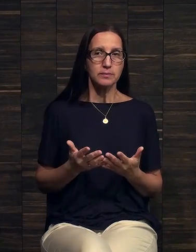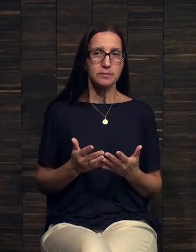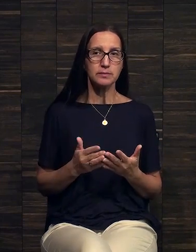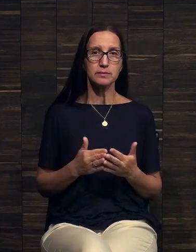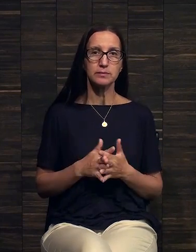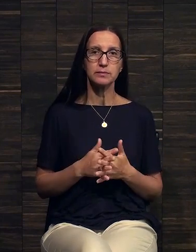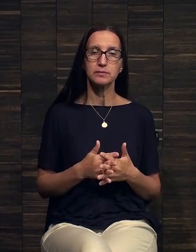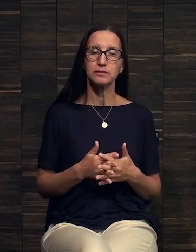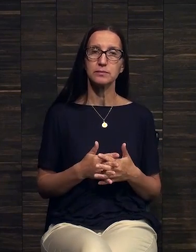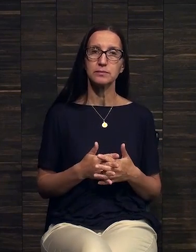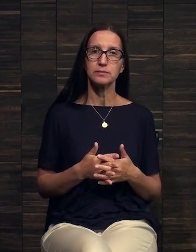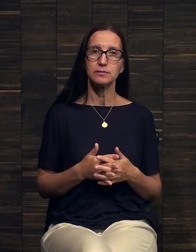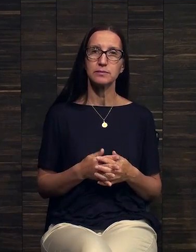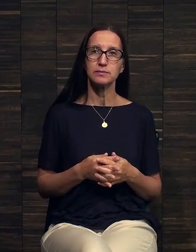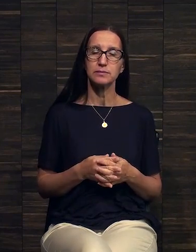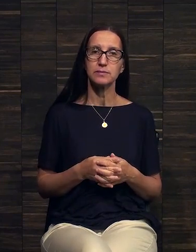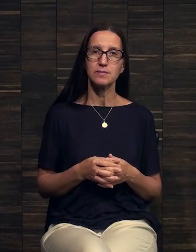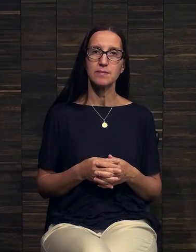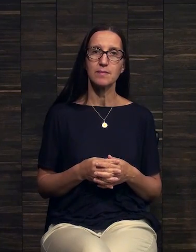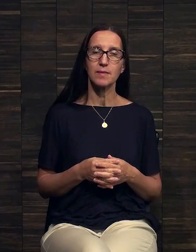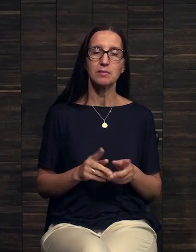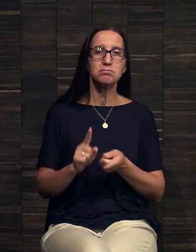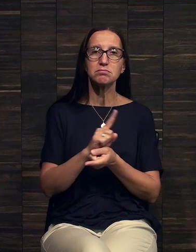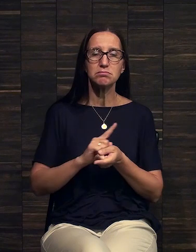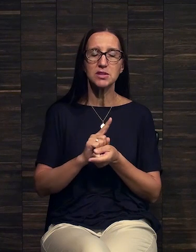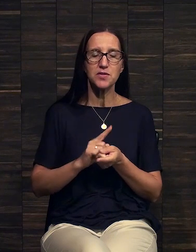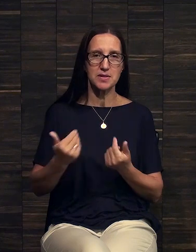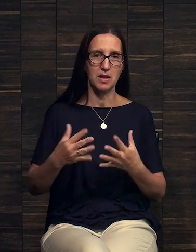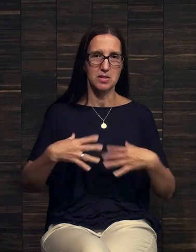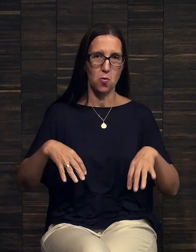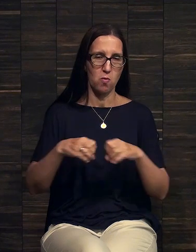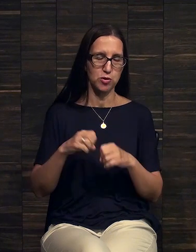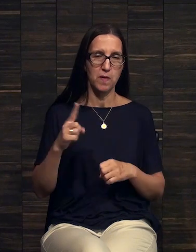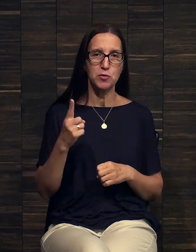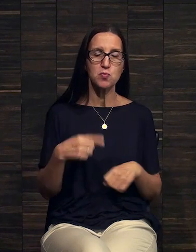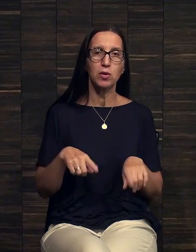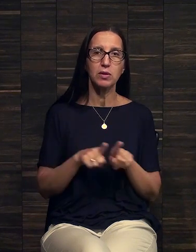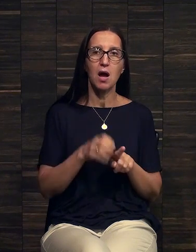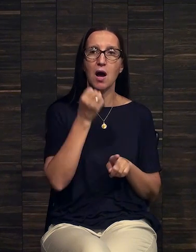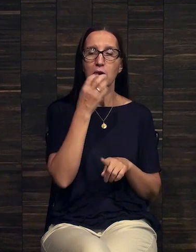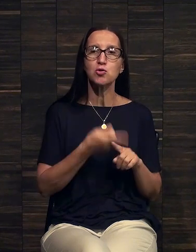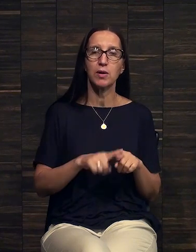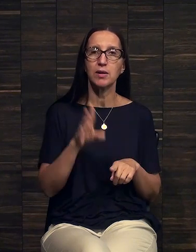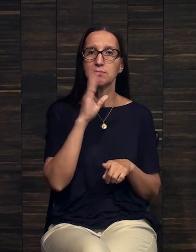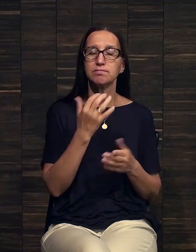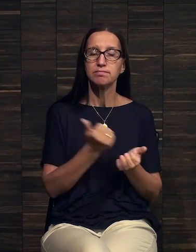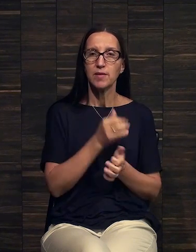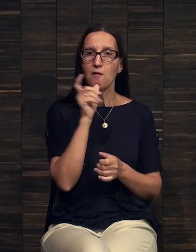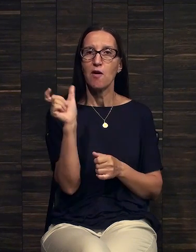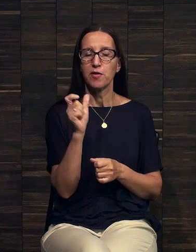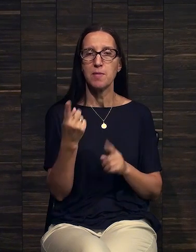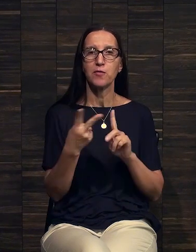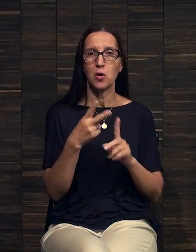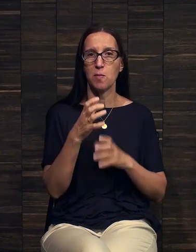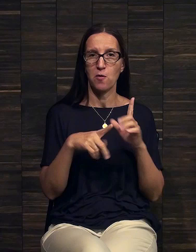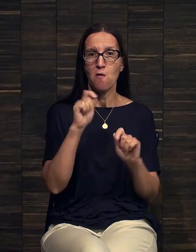image got dissolved and disappeared because of the diversification of society. Why